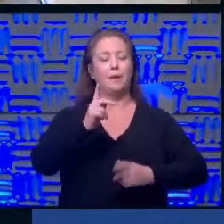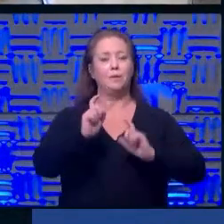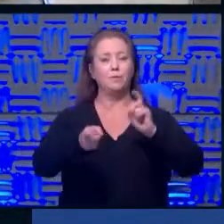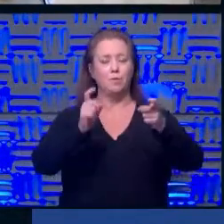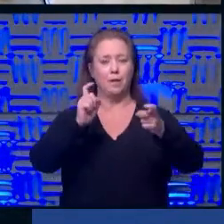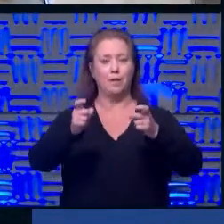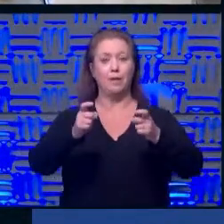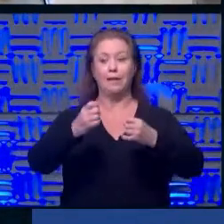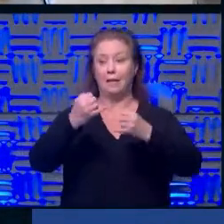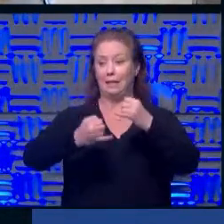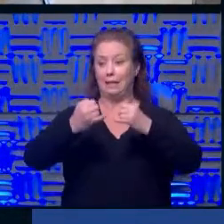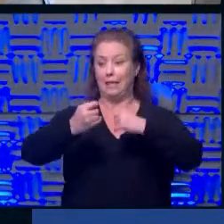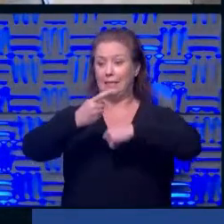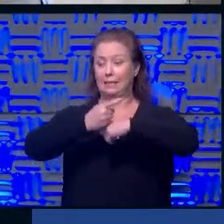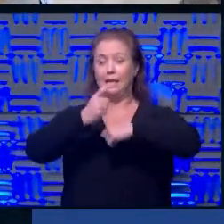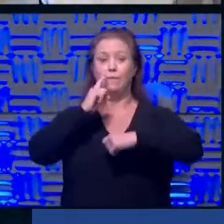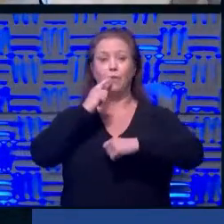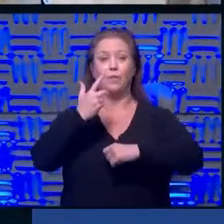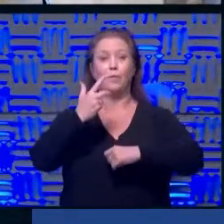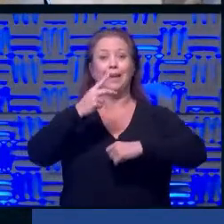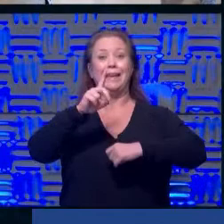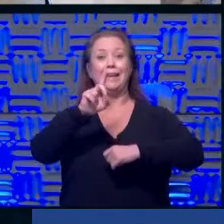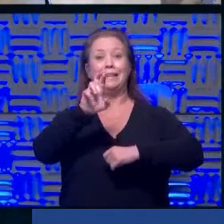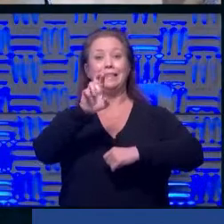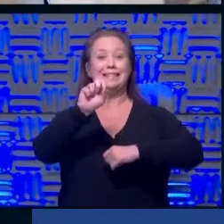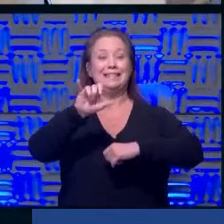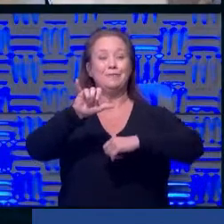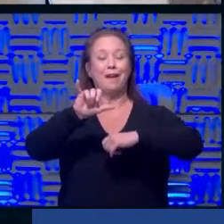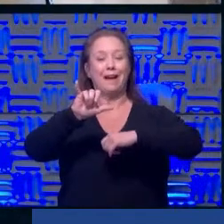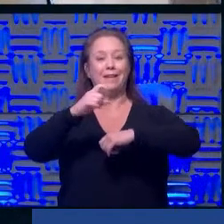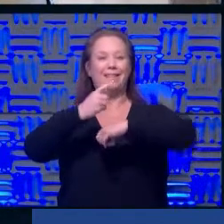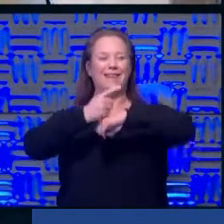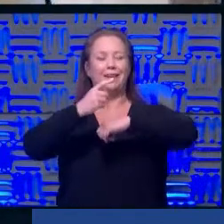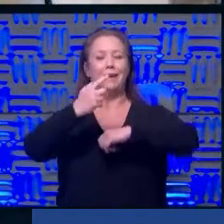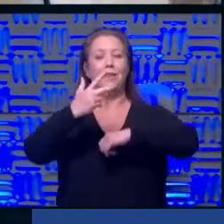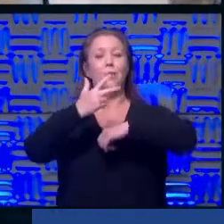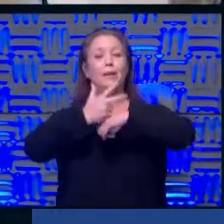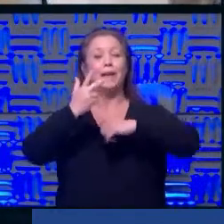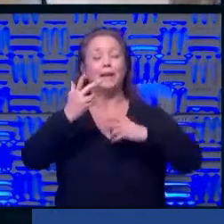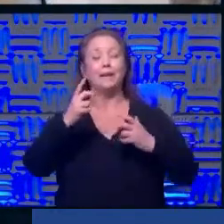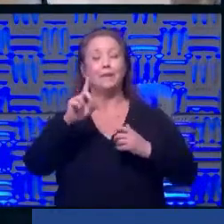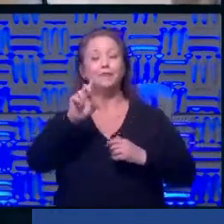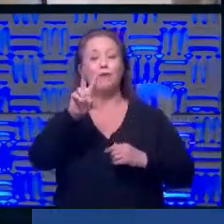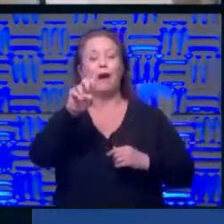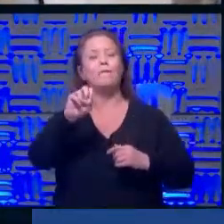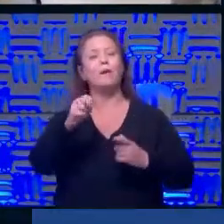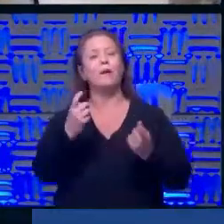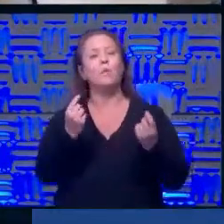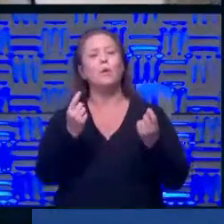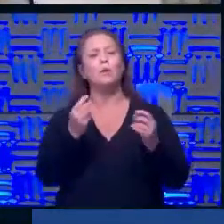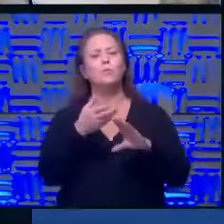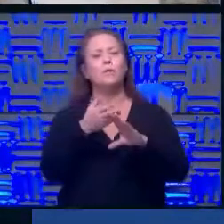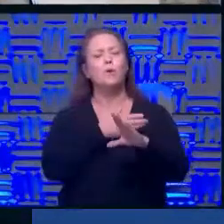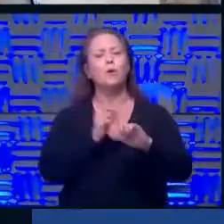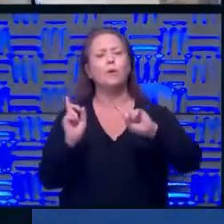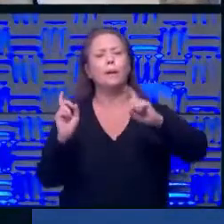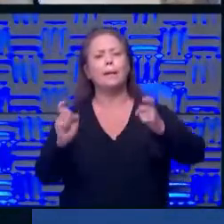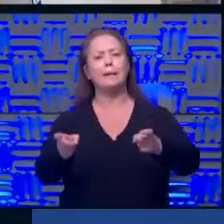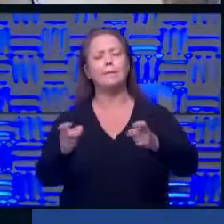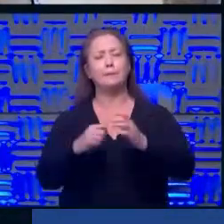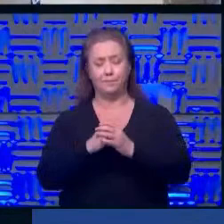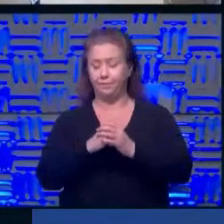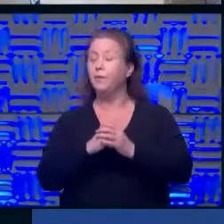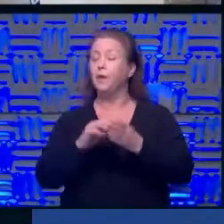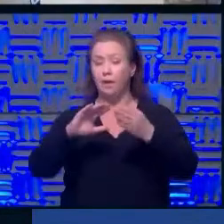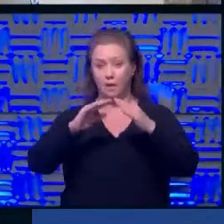today is the last day of this 3-day drive. Yes. If people want to donate today, where do they go? What do they need to know before they come down? You can just go to the Community